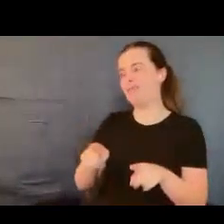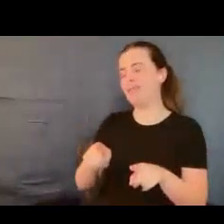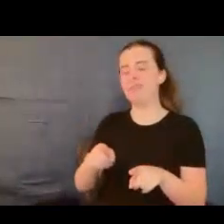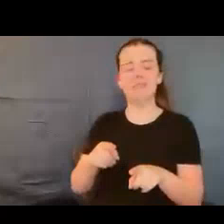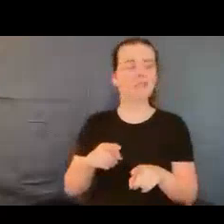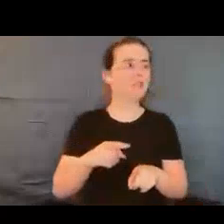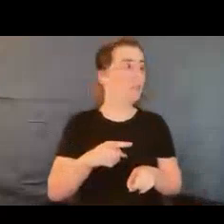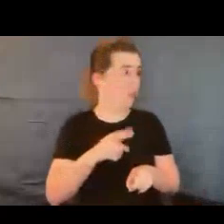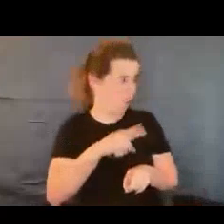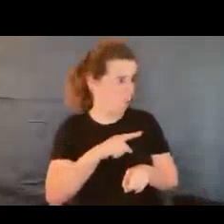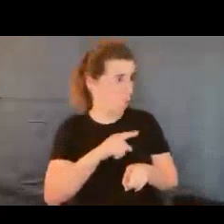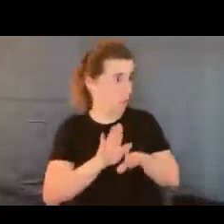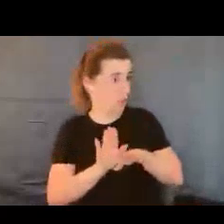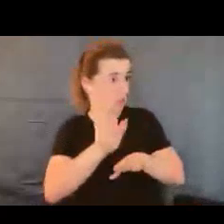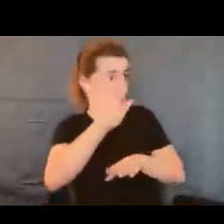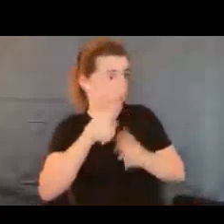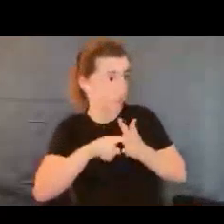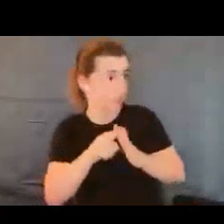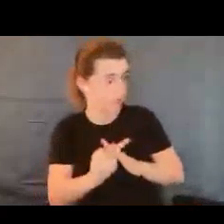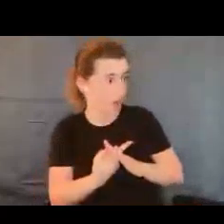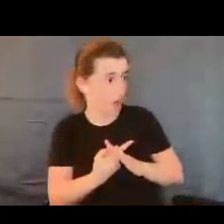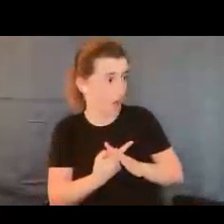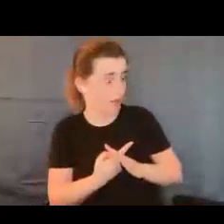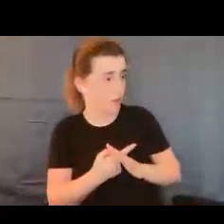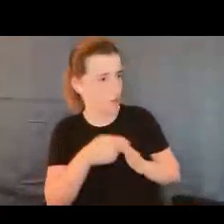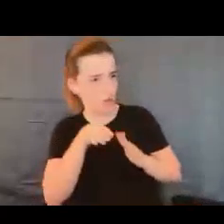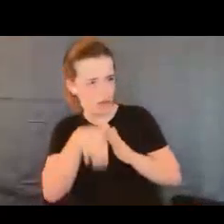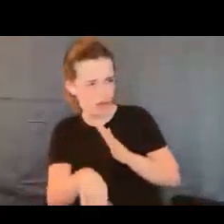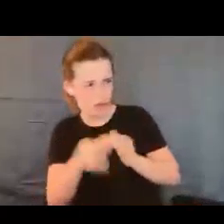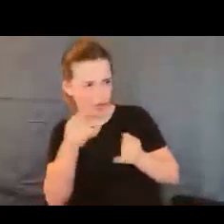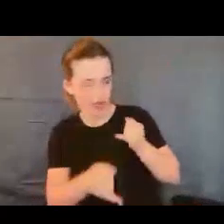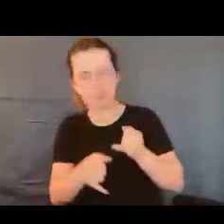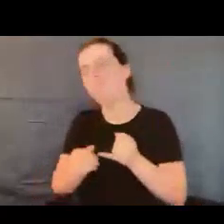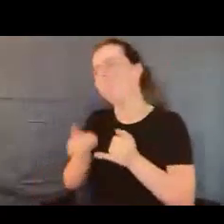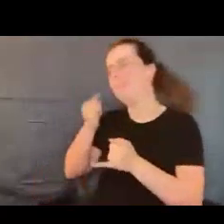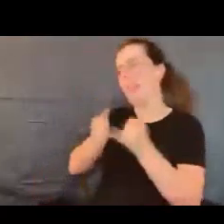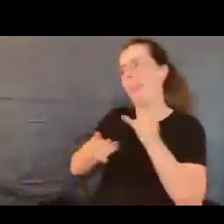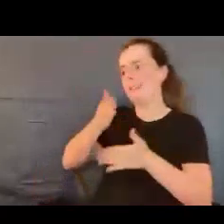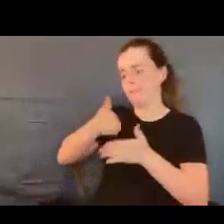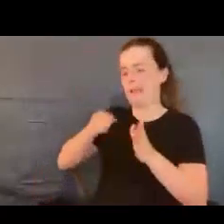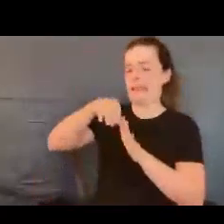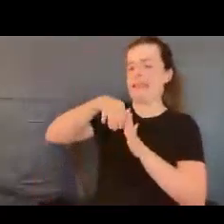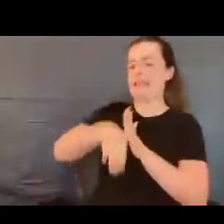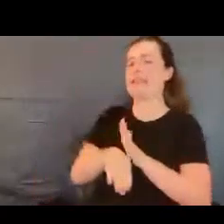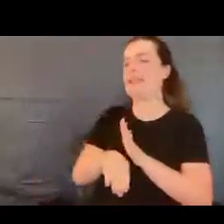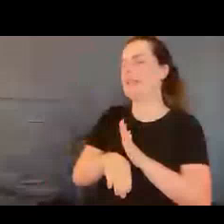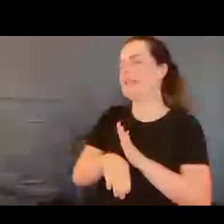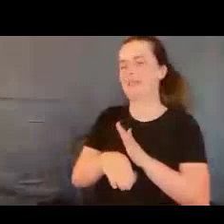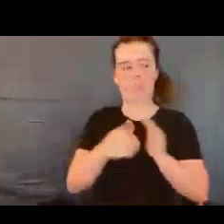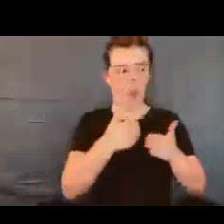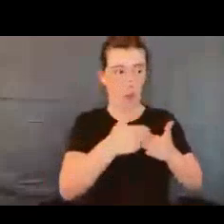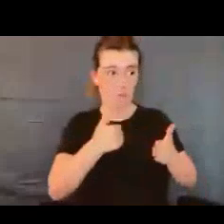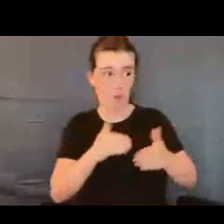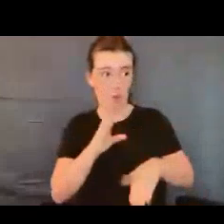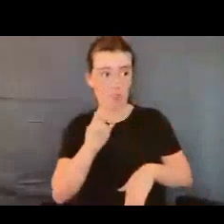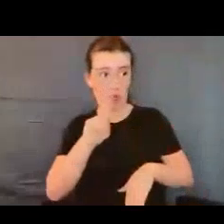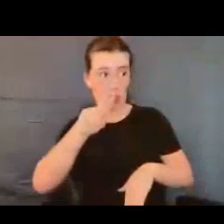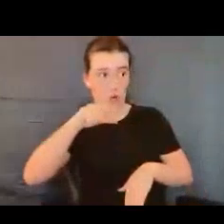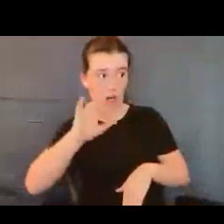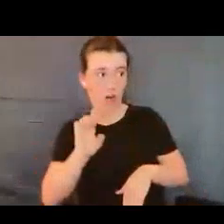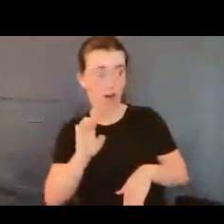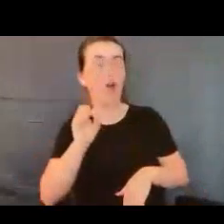the ascent in the beginning or the Uh, descent? The descent. Oh, the descent. Okay, got So it. Yeah, yeah, come like before a you go up the little cirque. Yeah, further. they're looking Yeah. at going